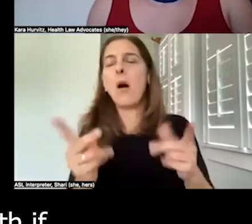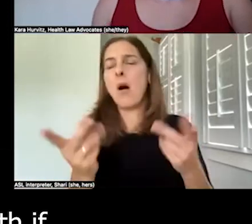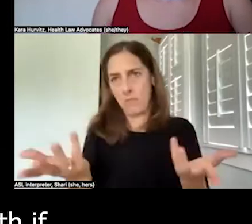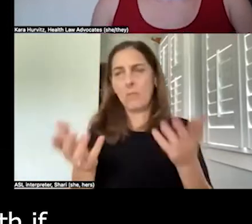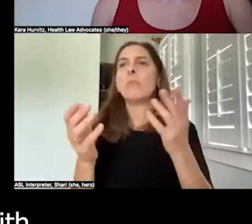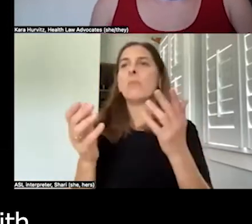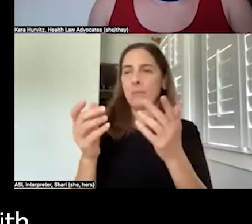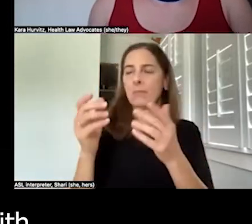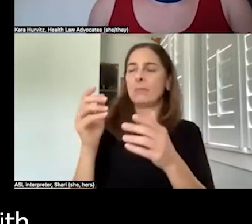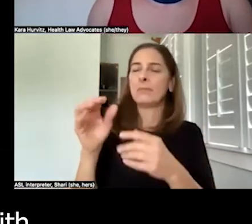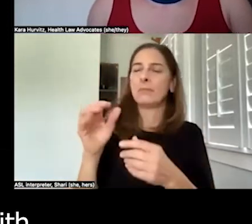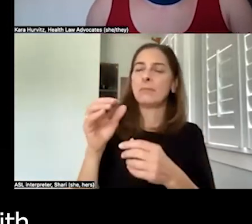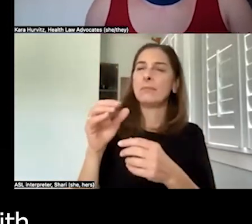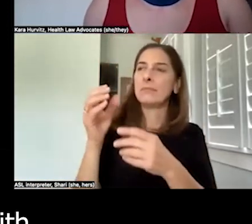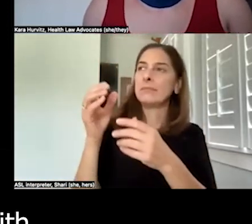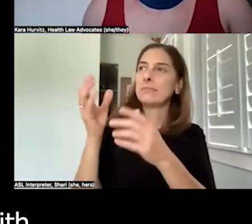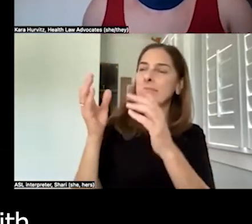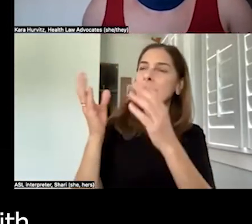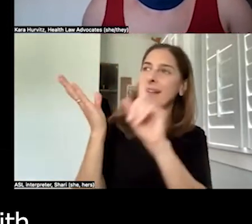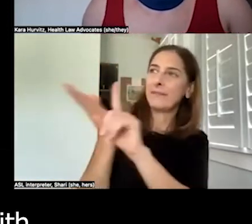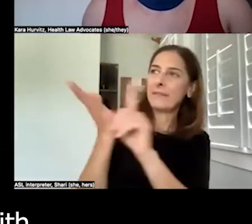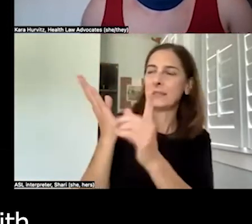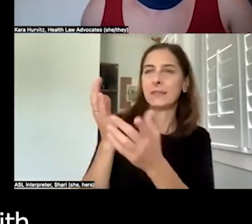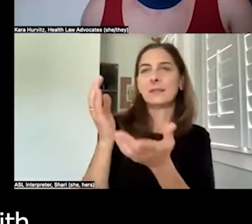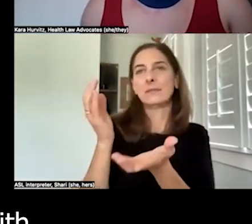can help with if folks are having difficulty with it.